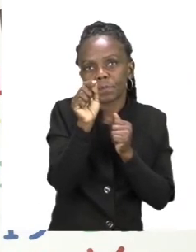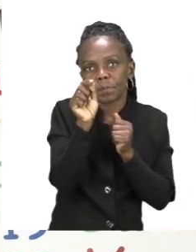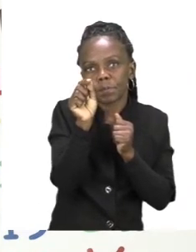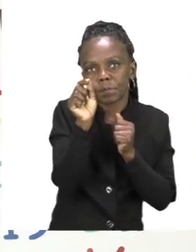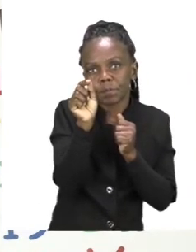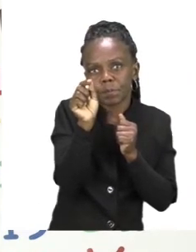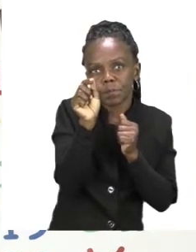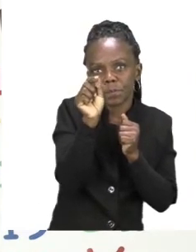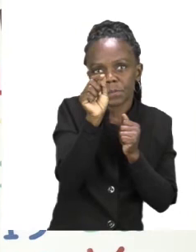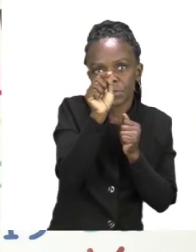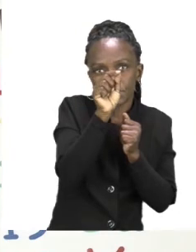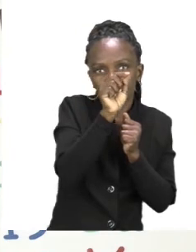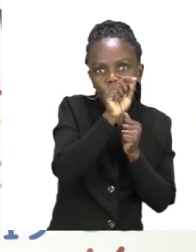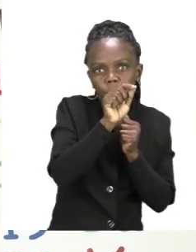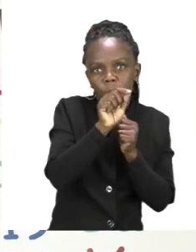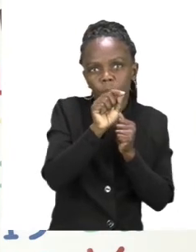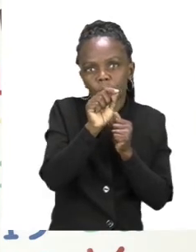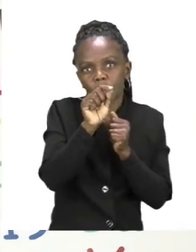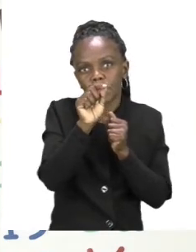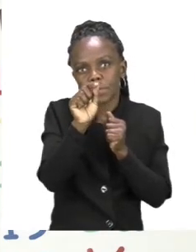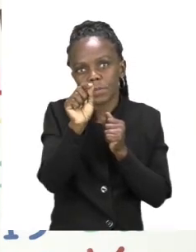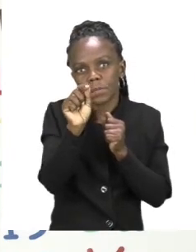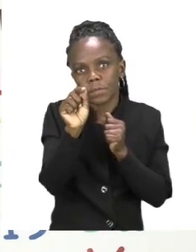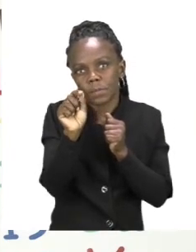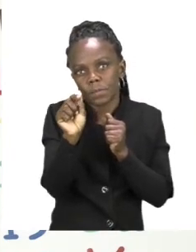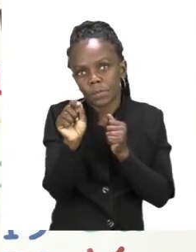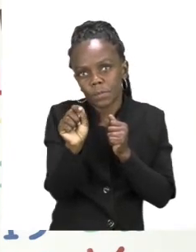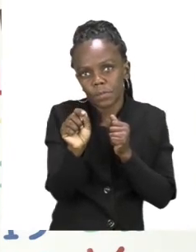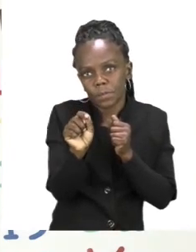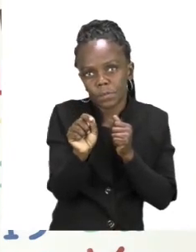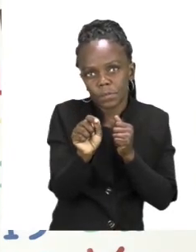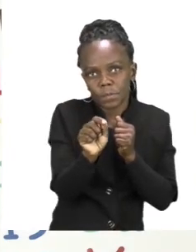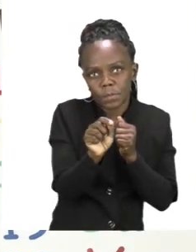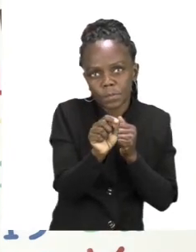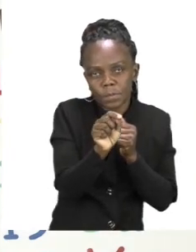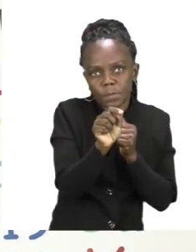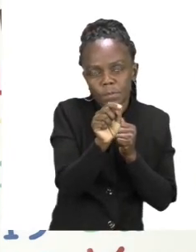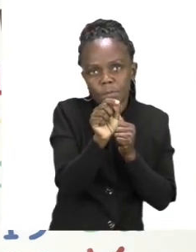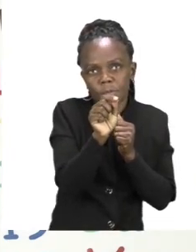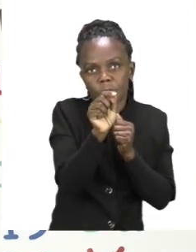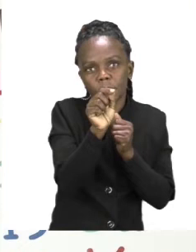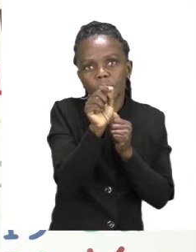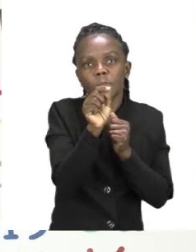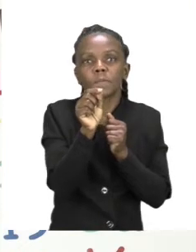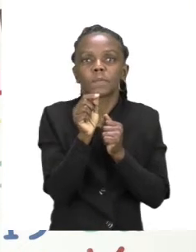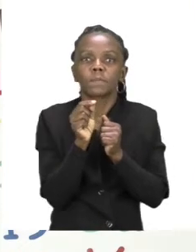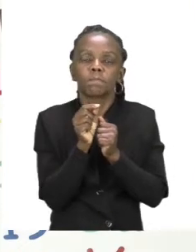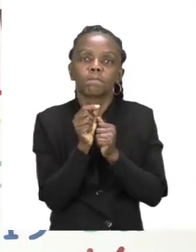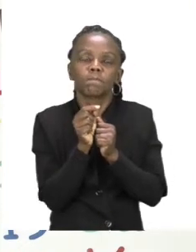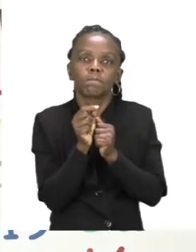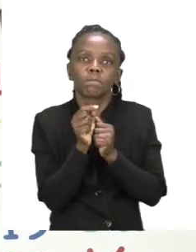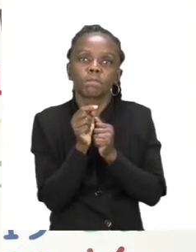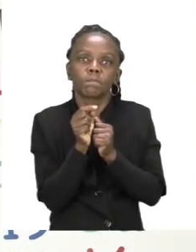letters are, you are not passing the big or dotted